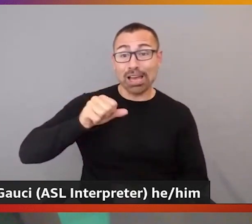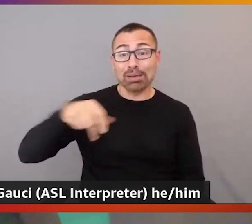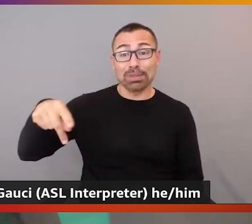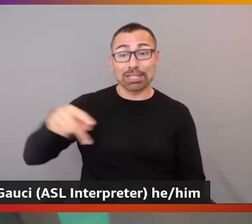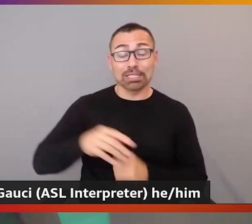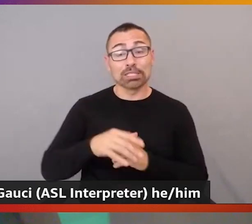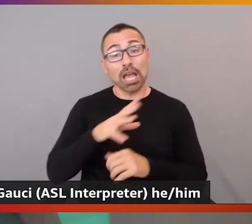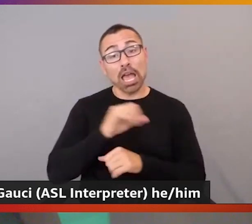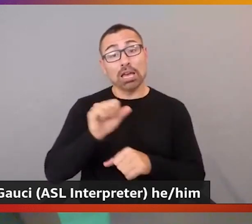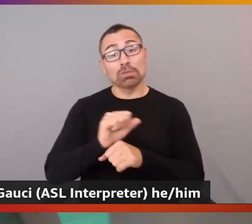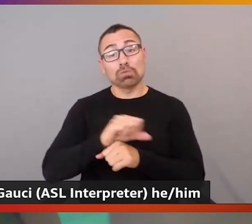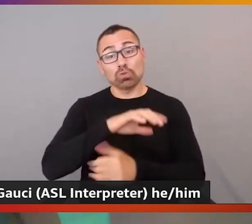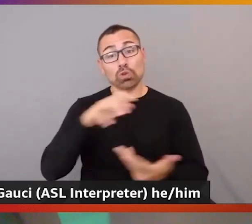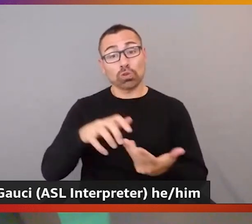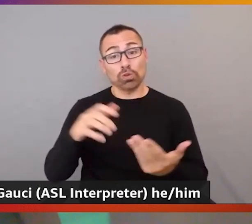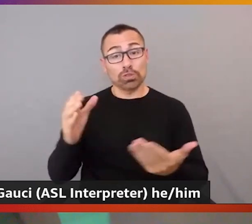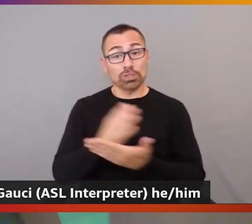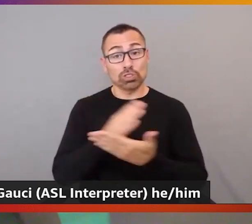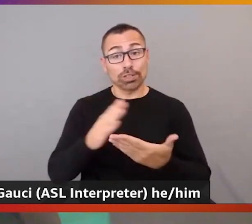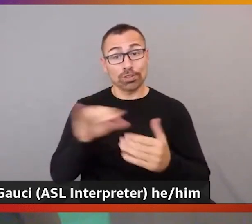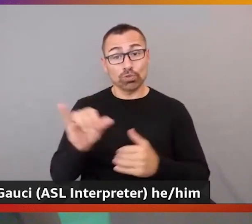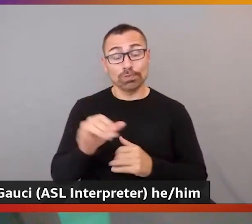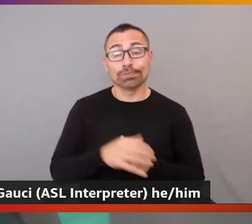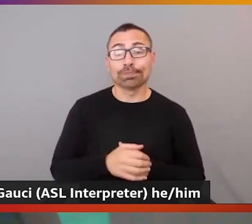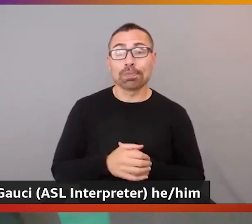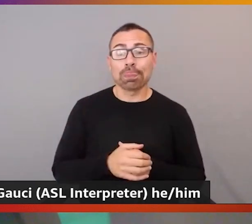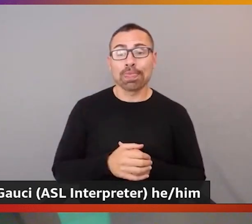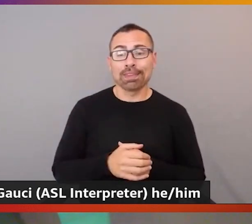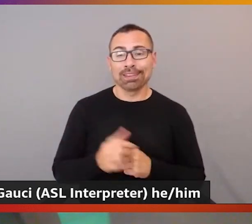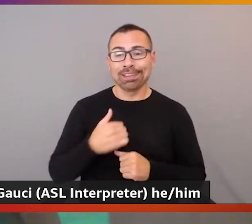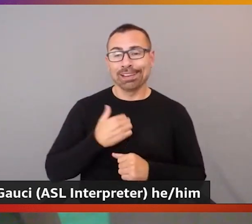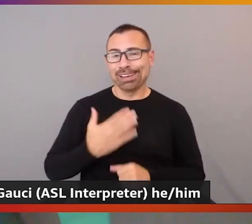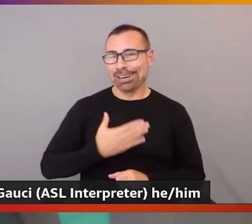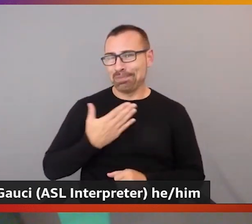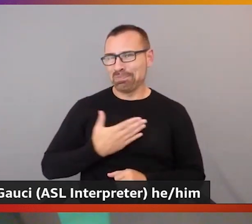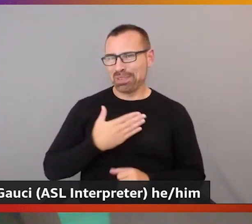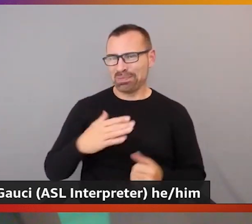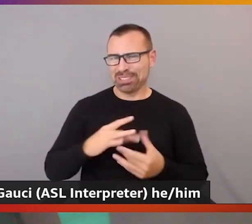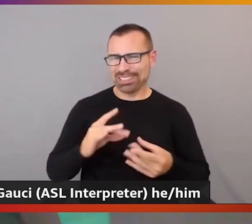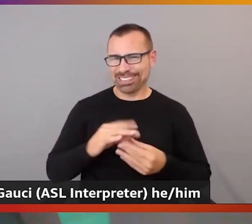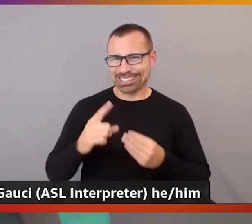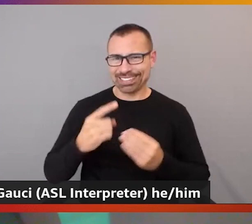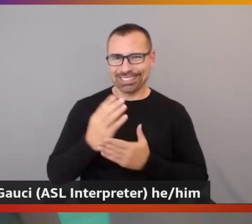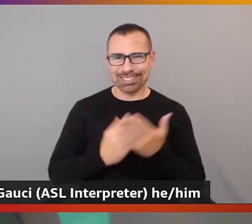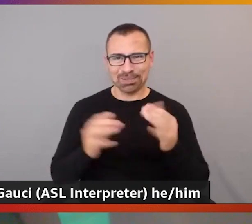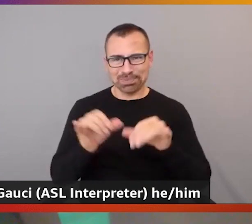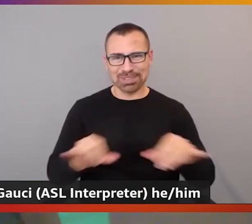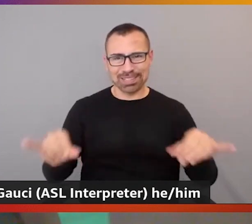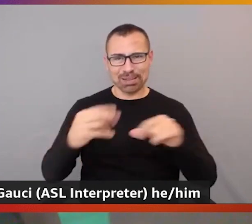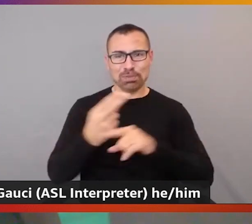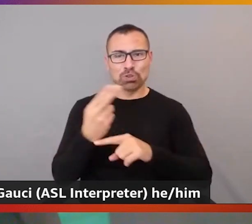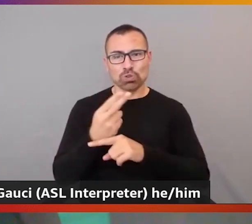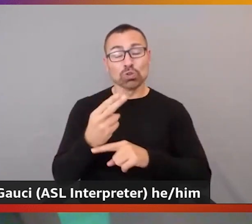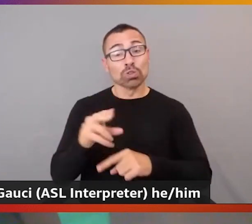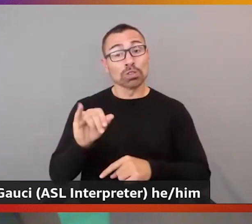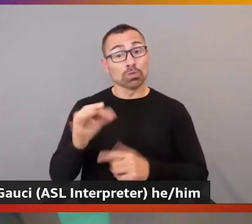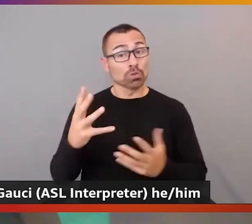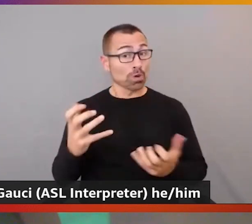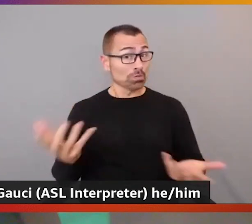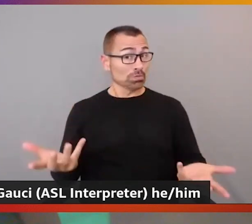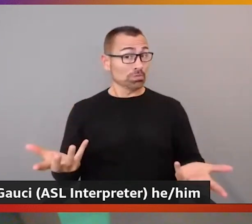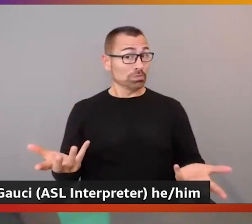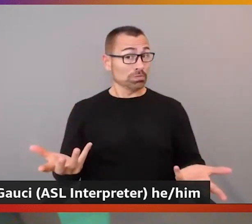workloads. So happy to talk about some common use cases as well if you want me to do if you want me to do